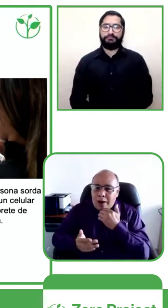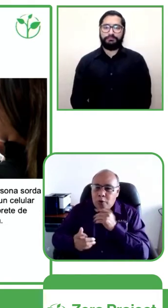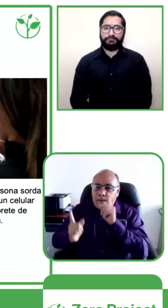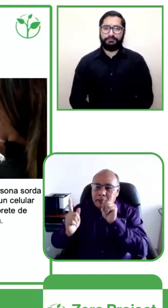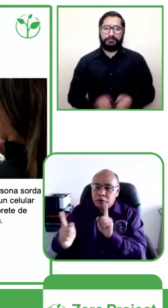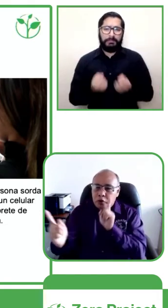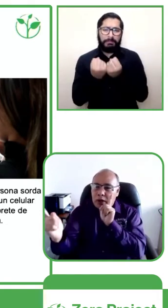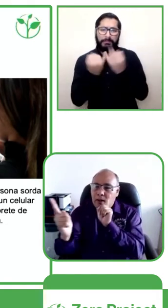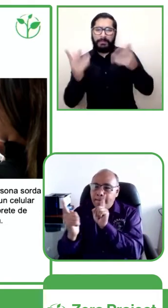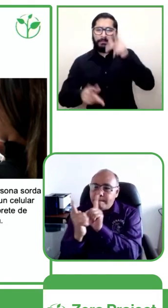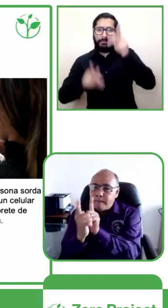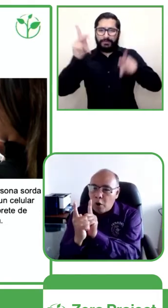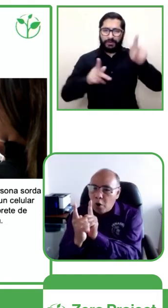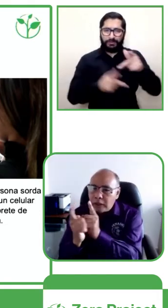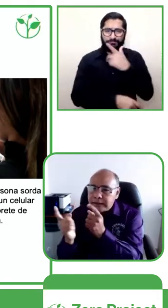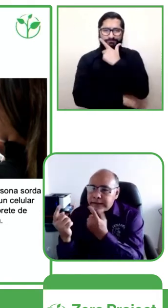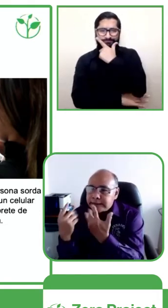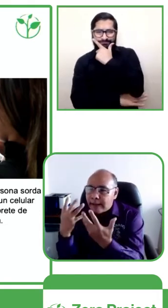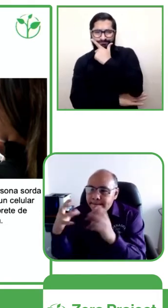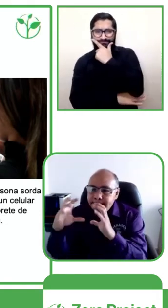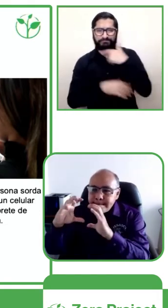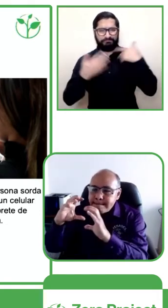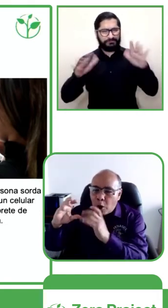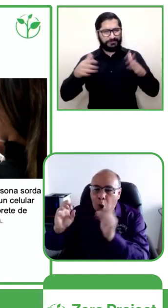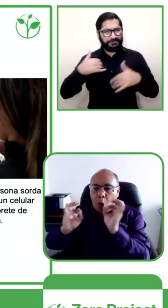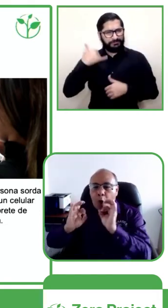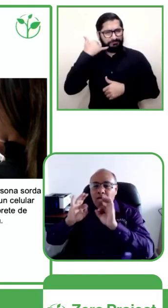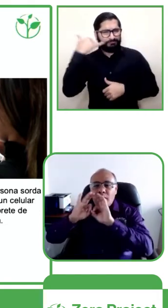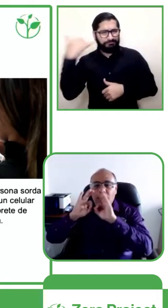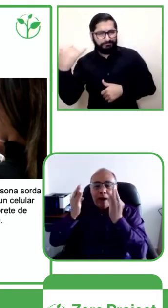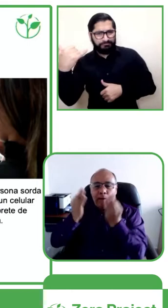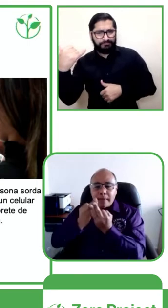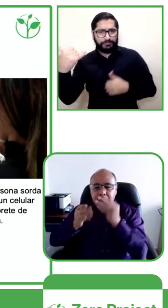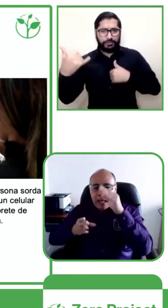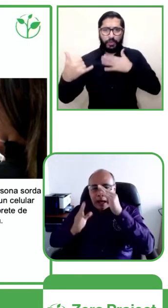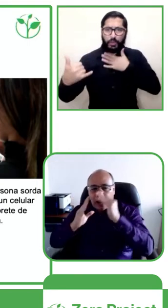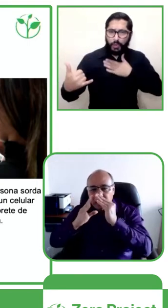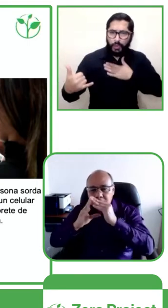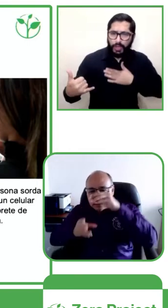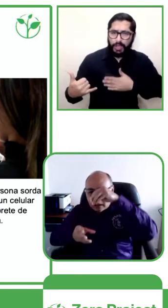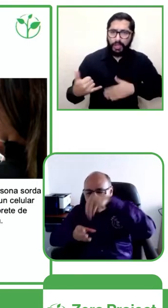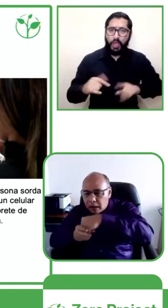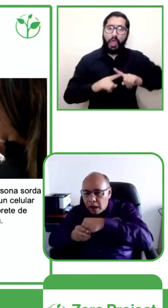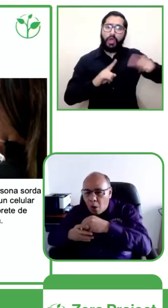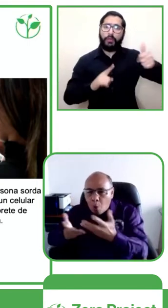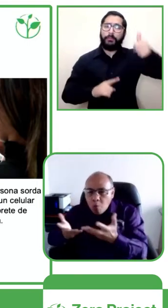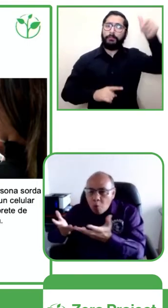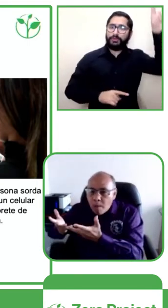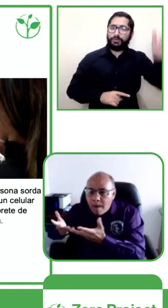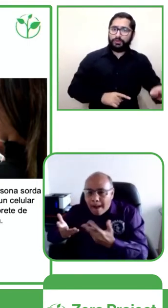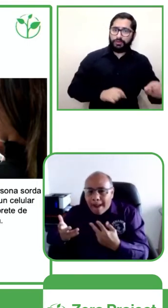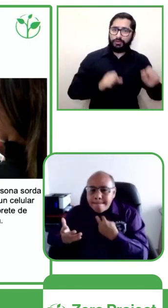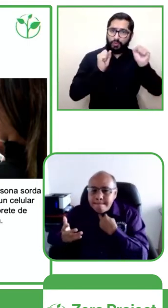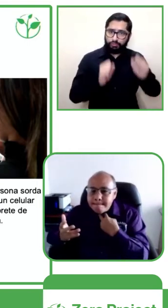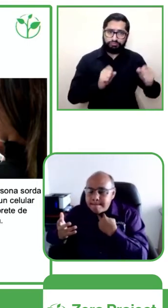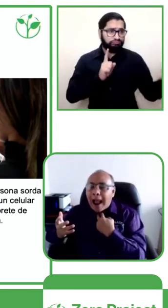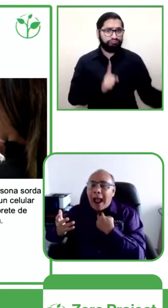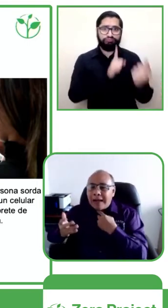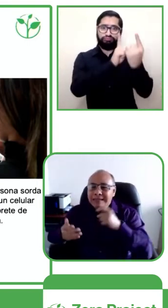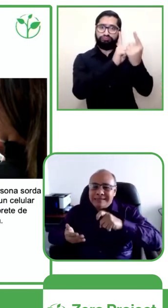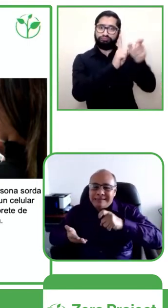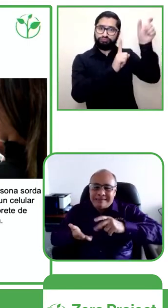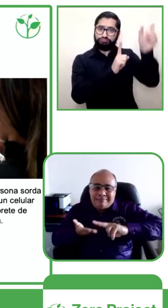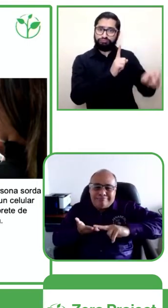And many deaf people would say, well, okay, I can have video calls, but when I meet someone else and we're in the same